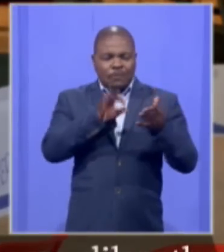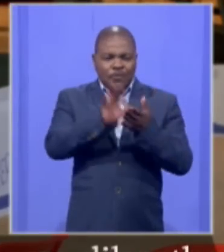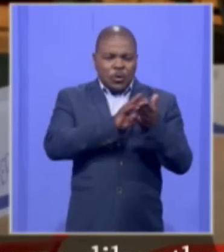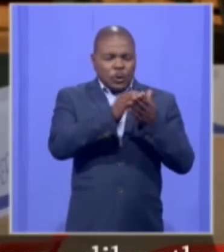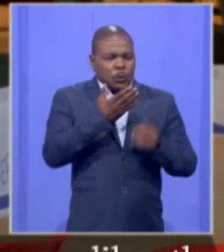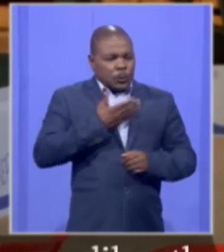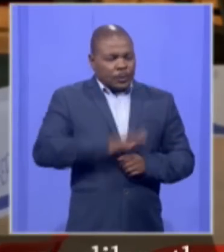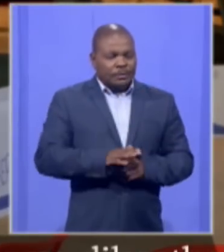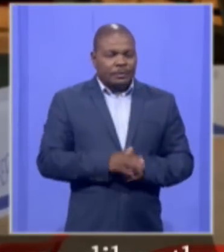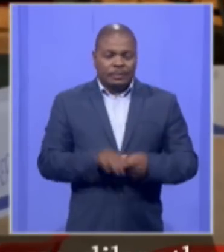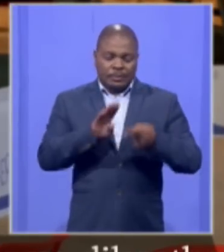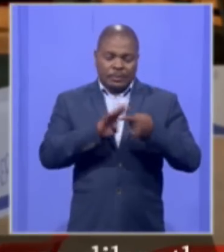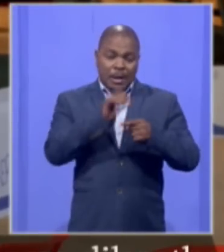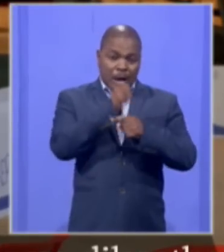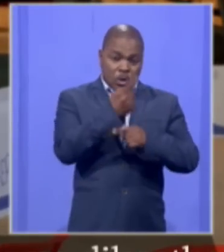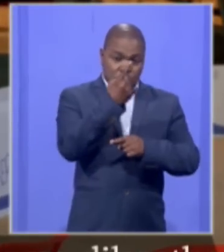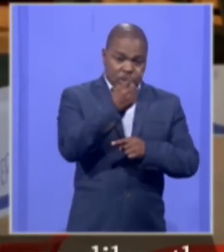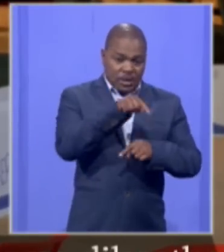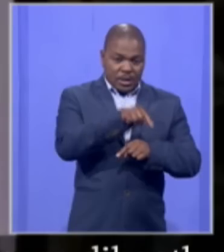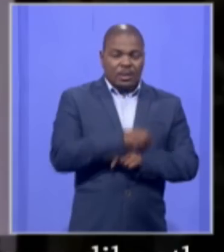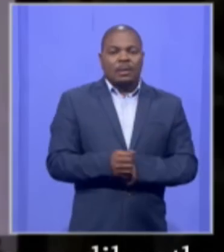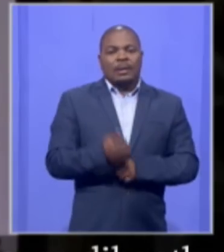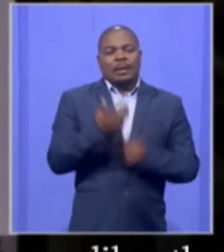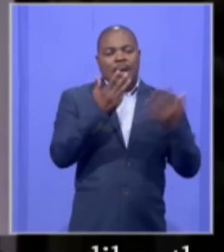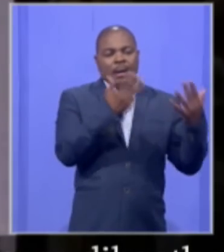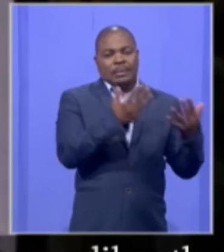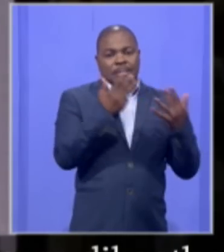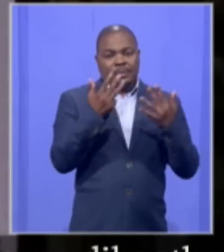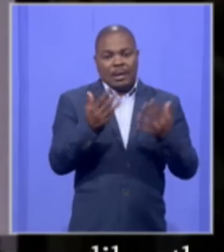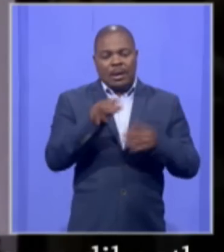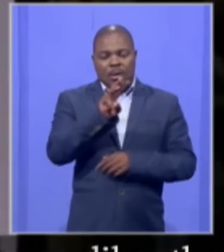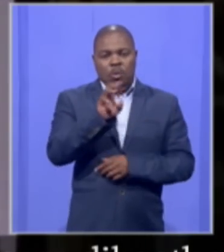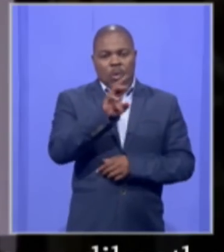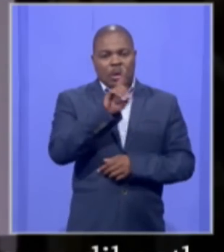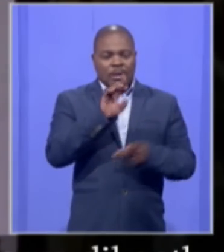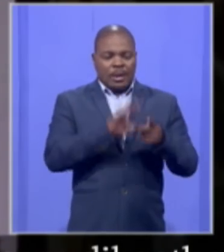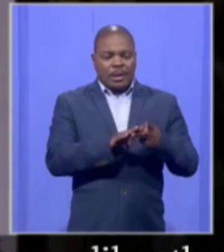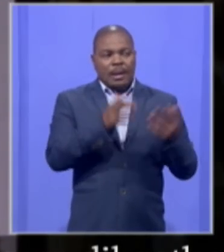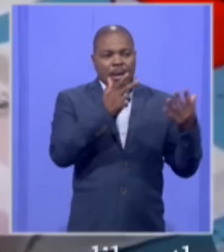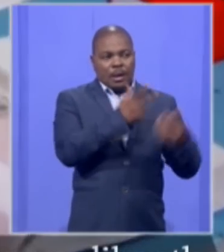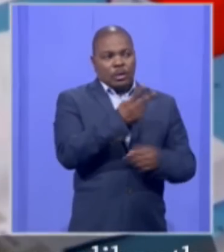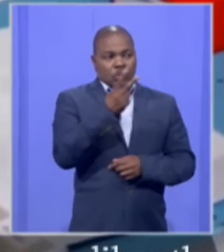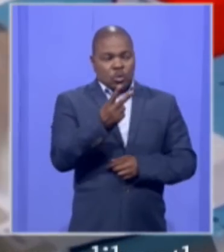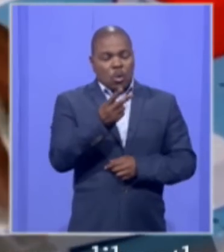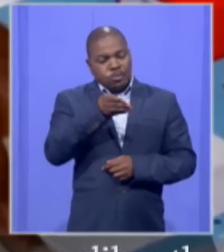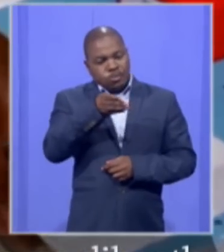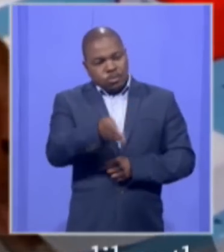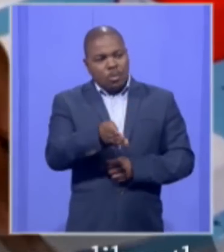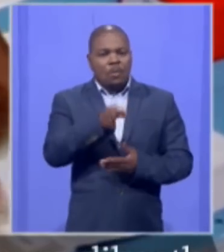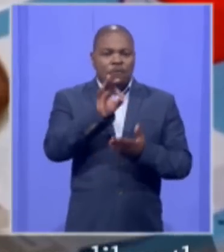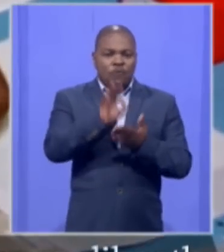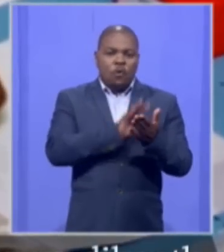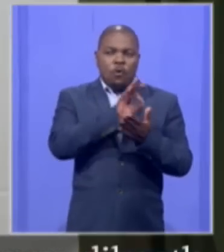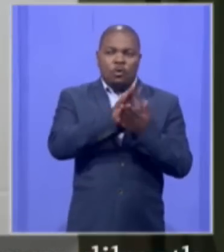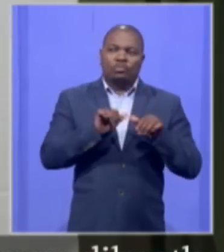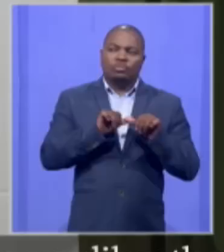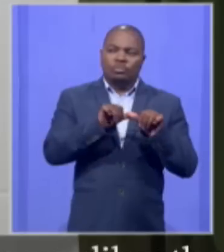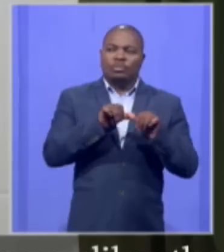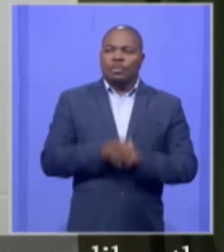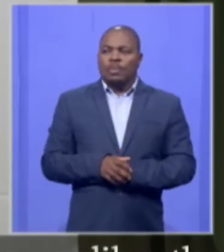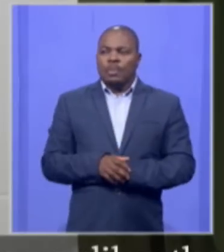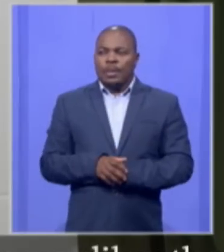Ka Gauteng, karolo kgetho ya bo 19 le ya bo 22 e be e swere dikgetho. Badudu ba karolo